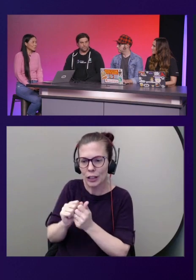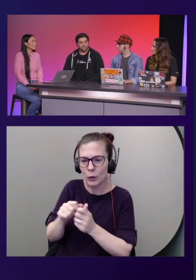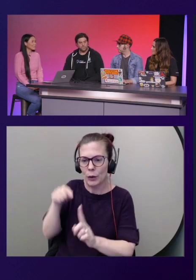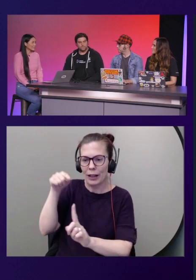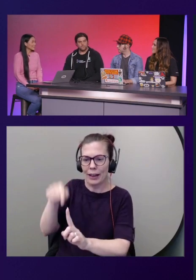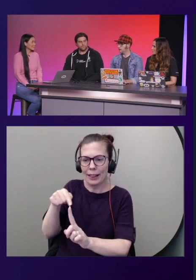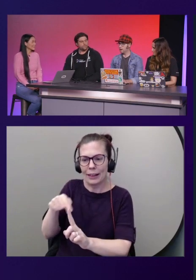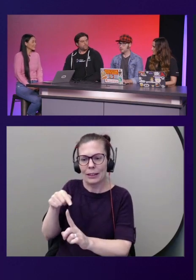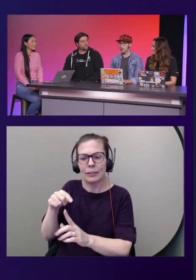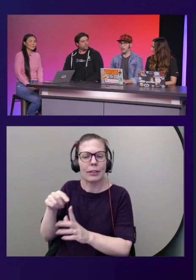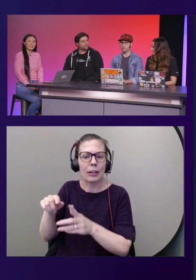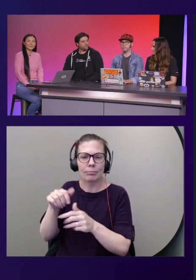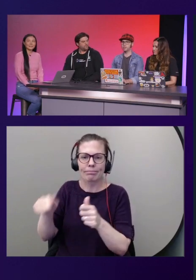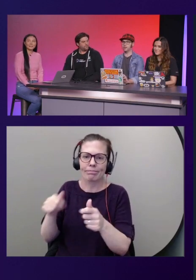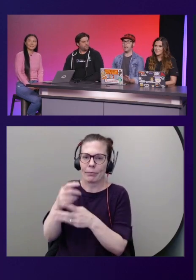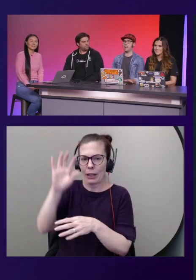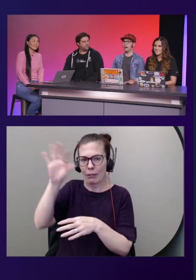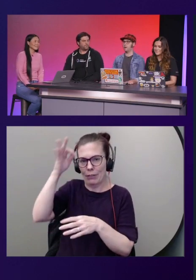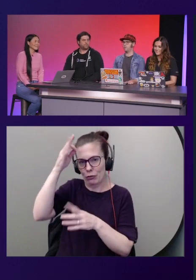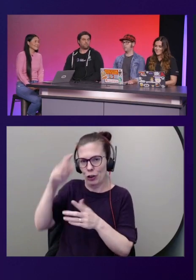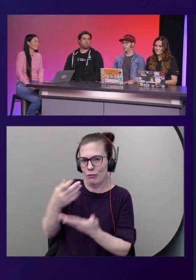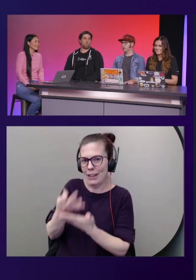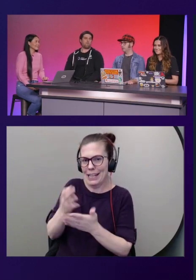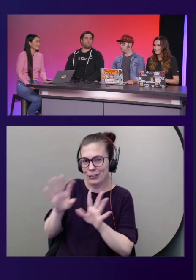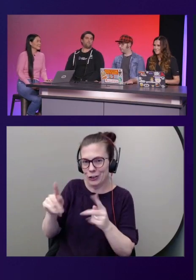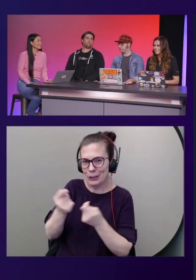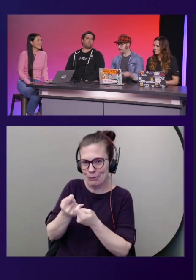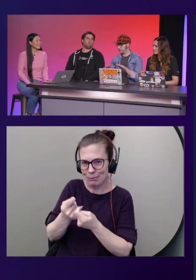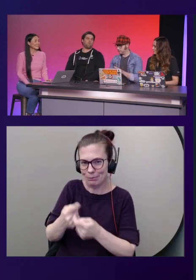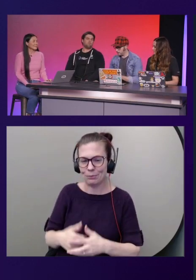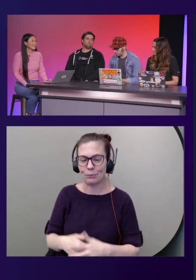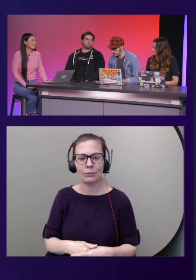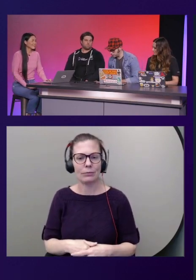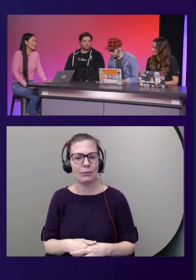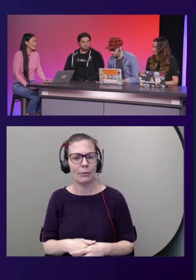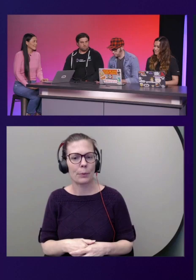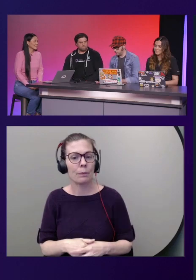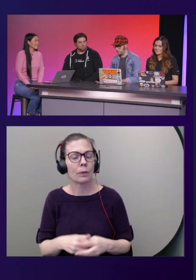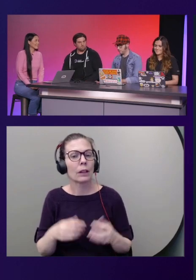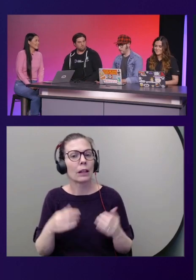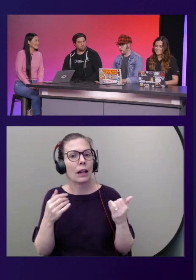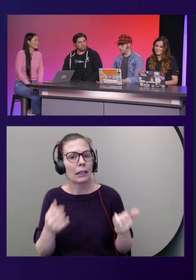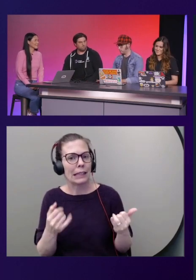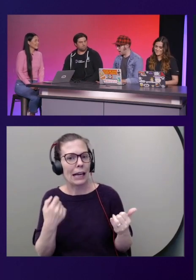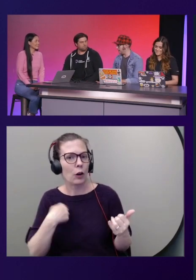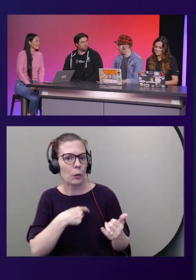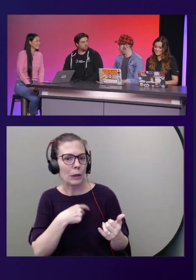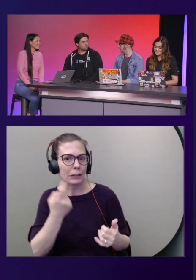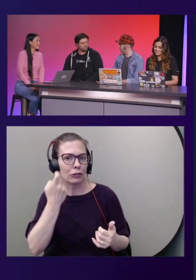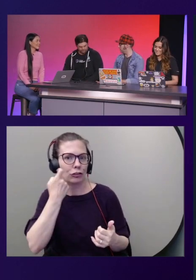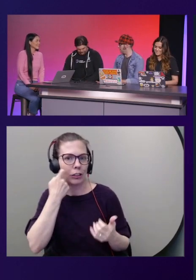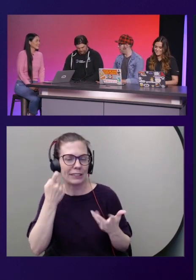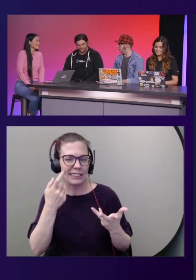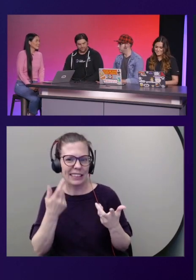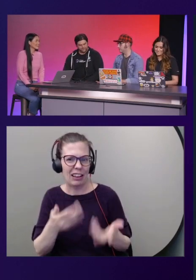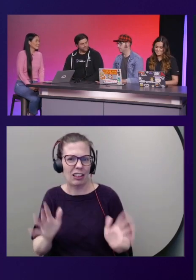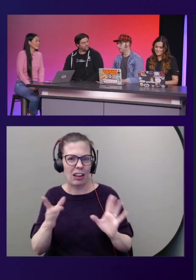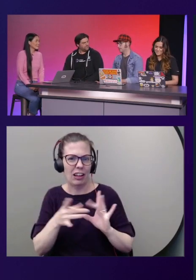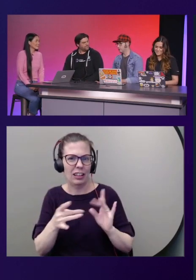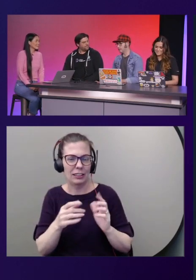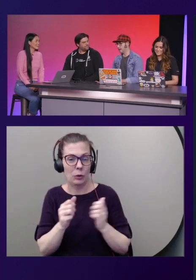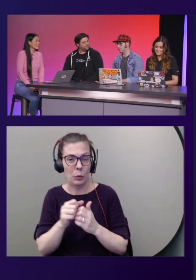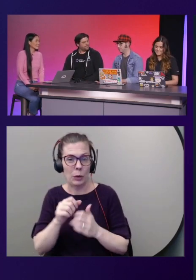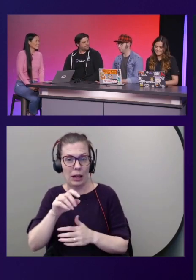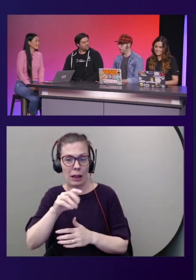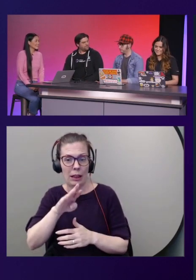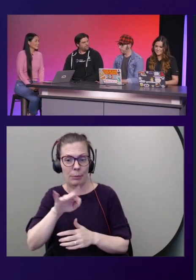financial team. All right. So now we just did a bunch with Brian around